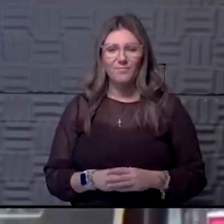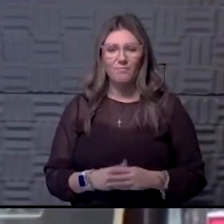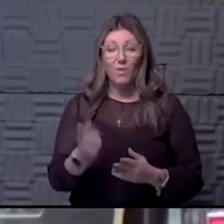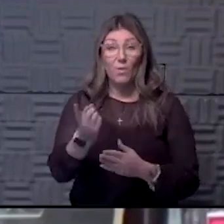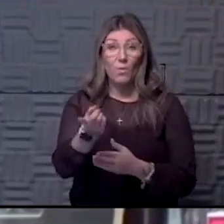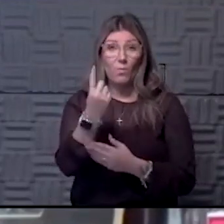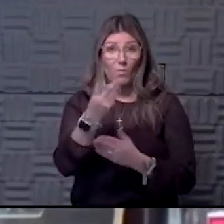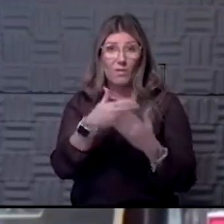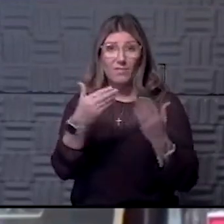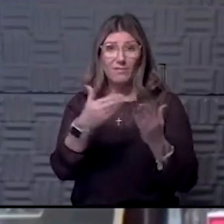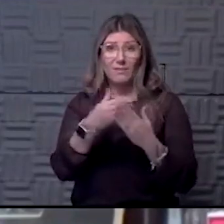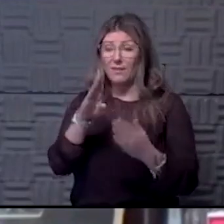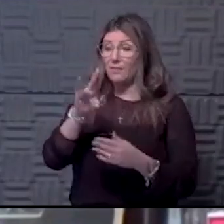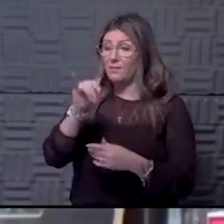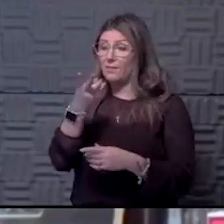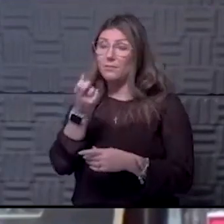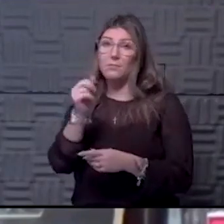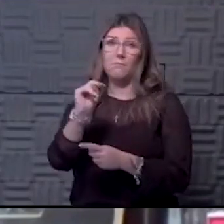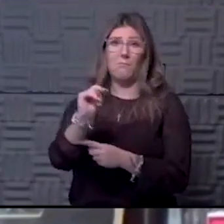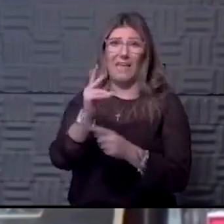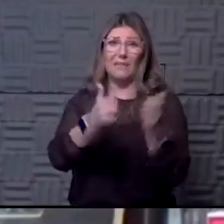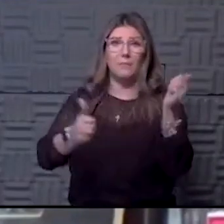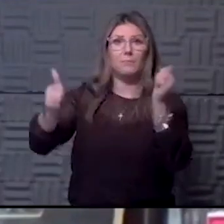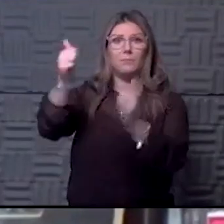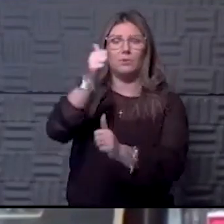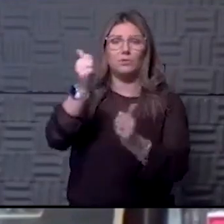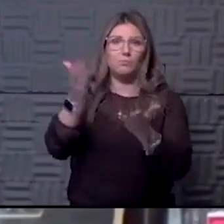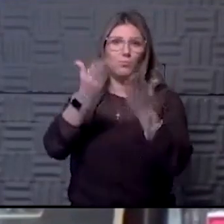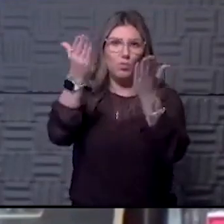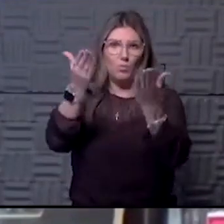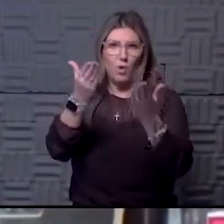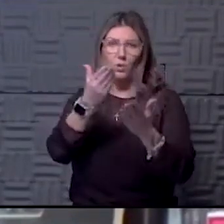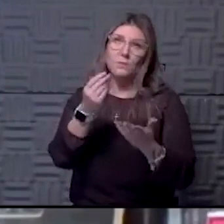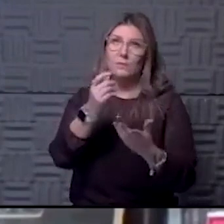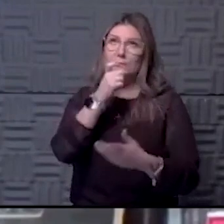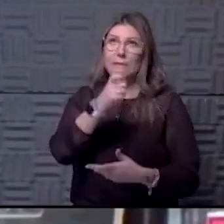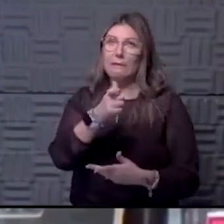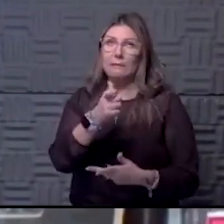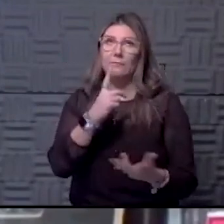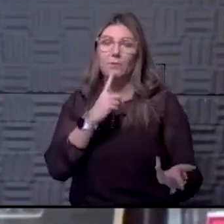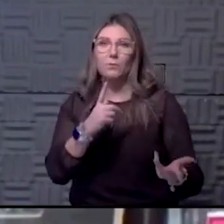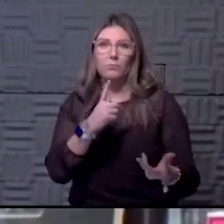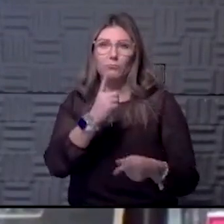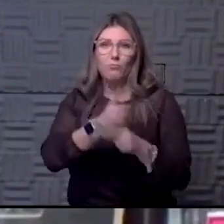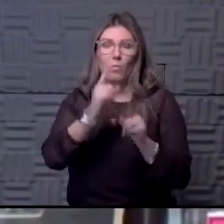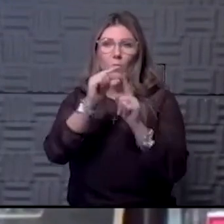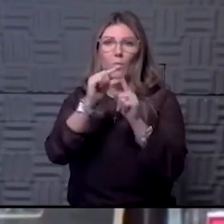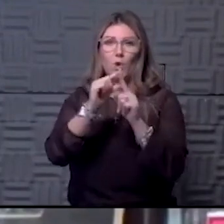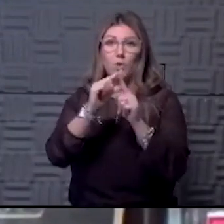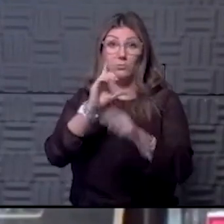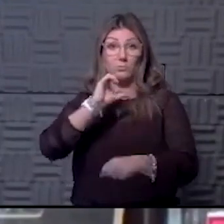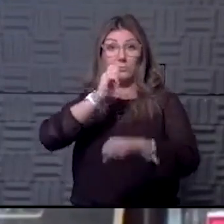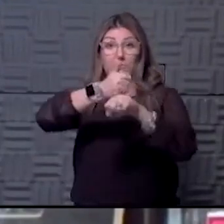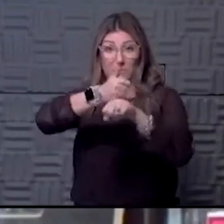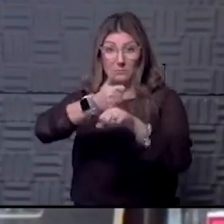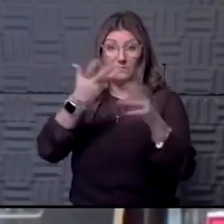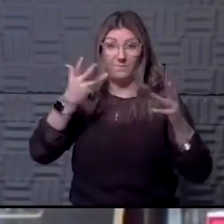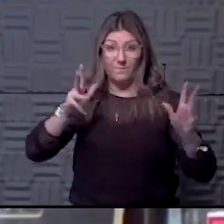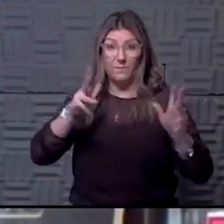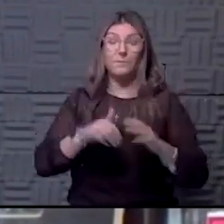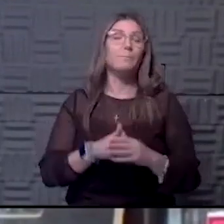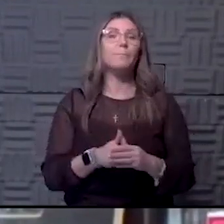that the Biden administration is proposing, and now that's not even the right word, as implementing, is